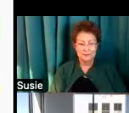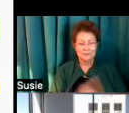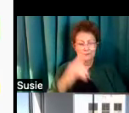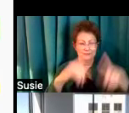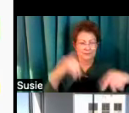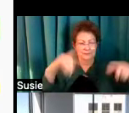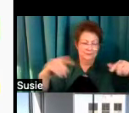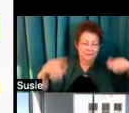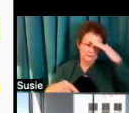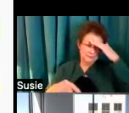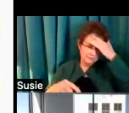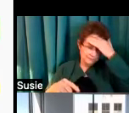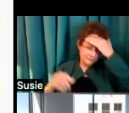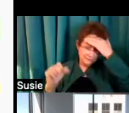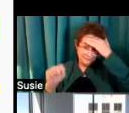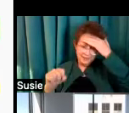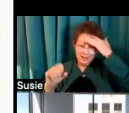Can